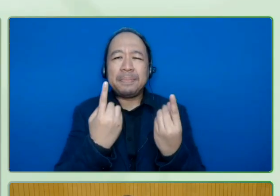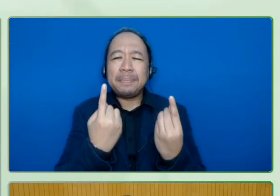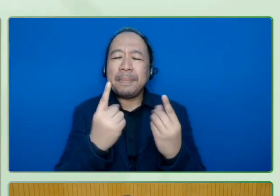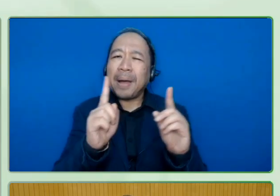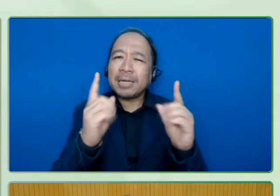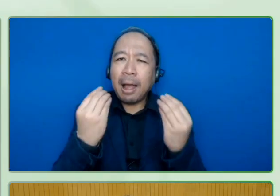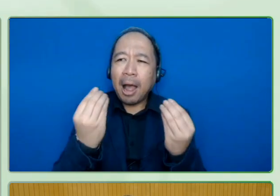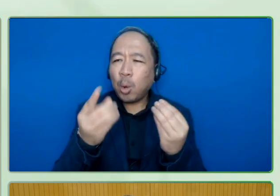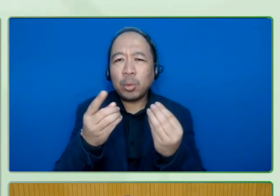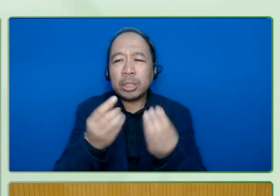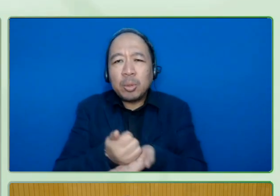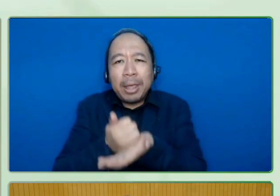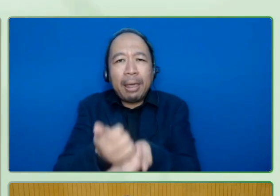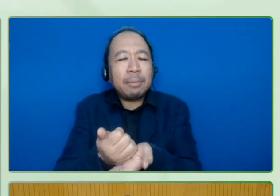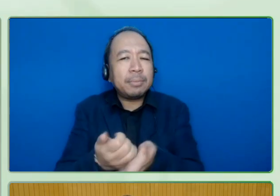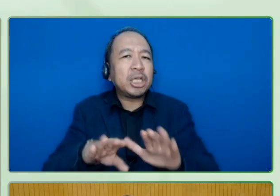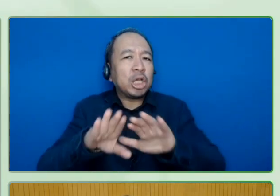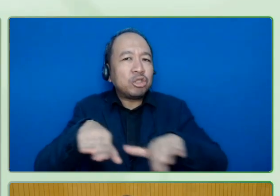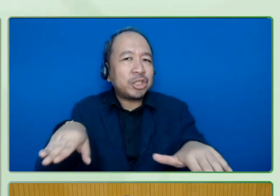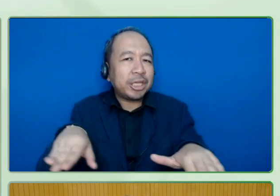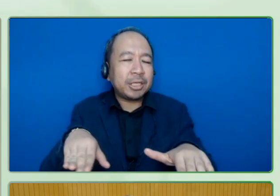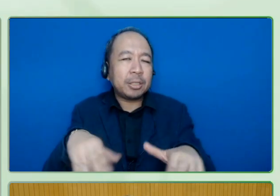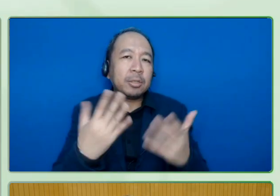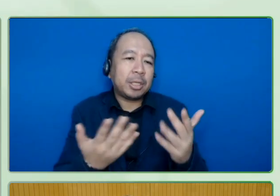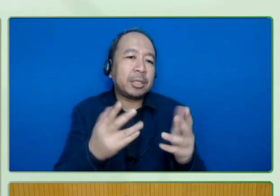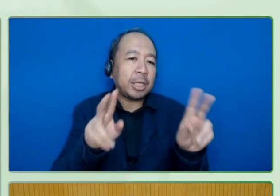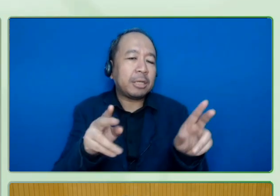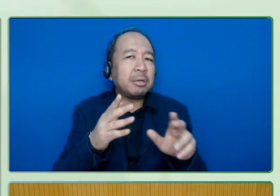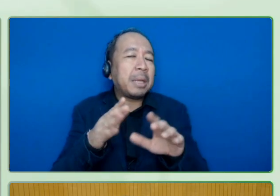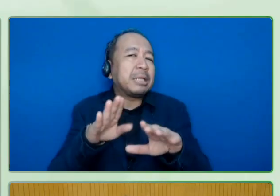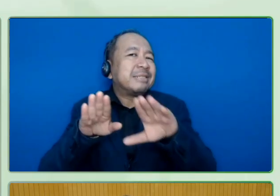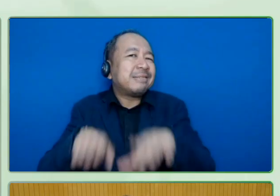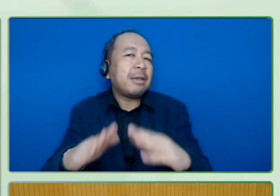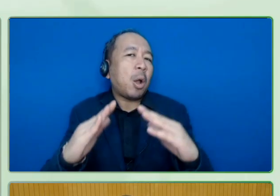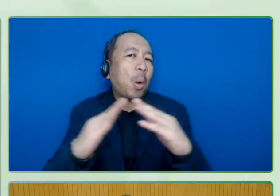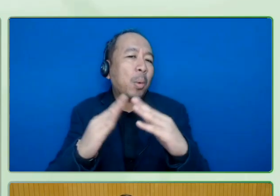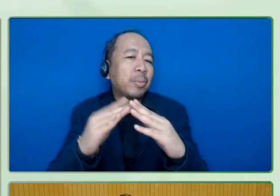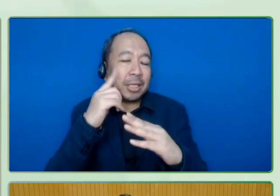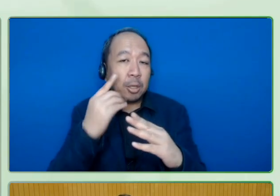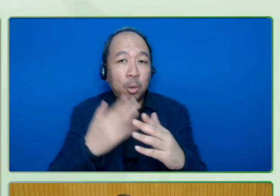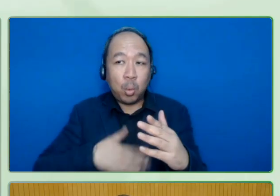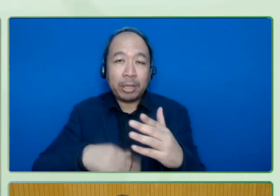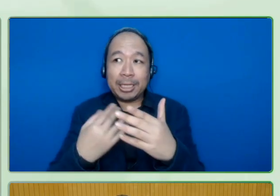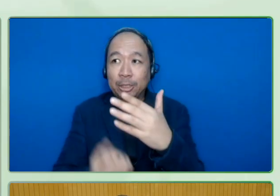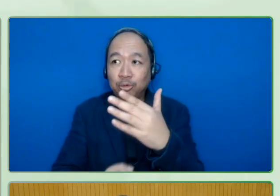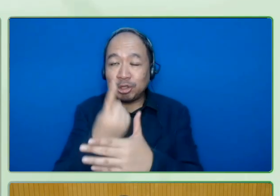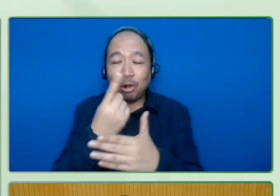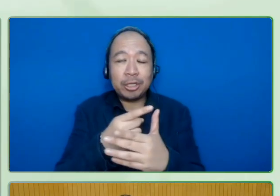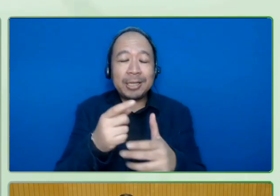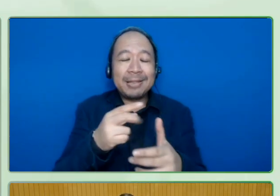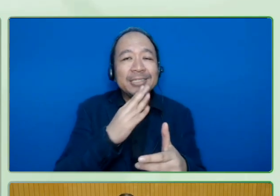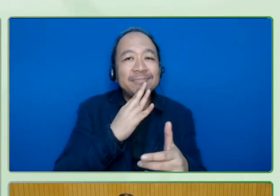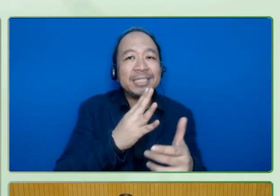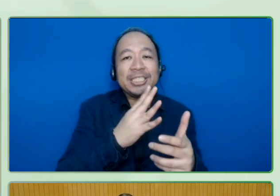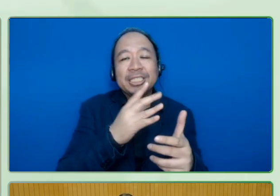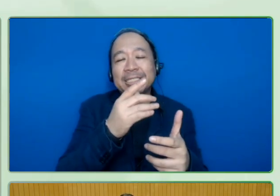them what we can use at home, because if you want to have results in speech therapy, you have to be involved as a parent.